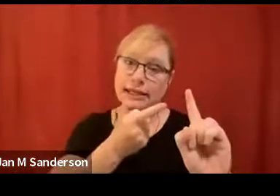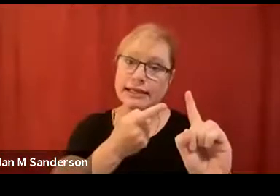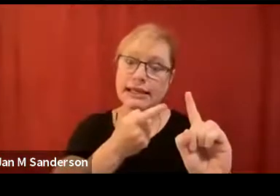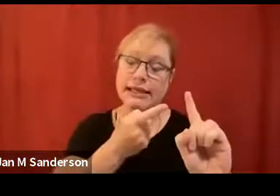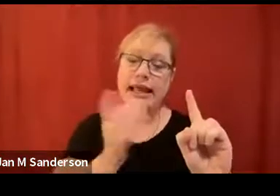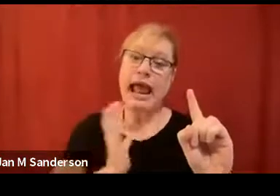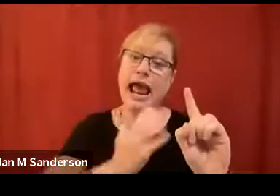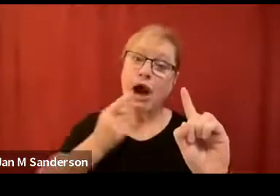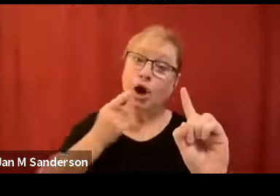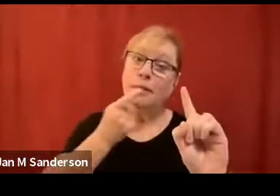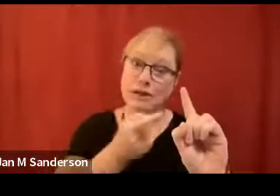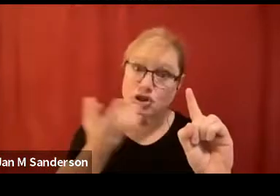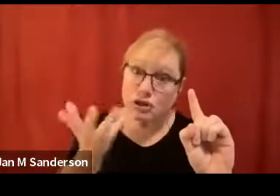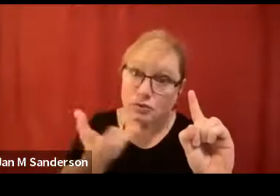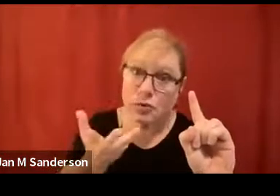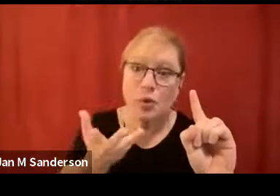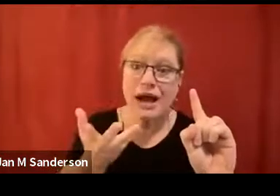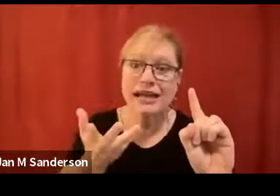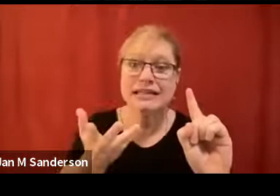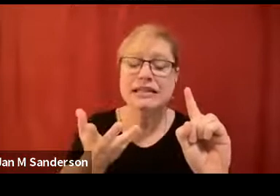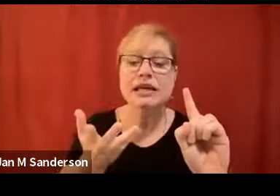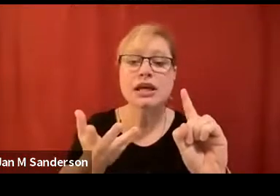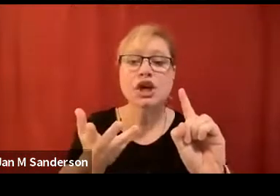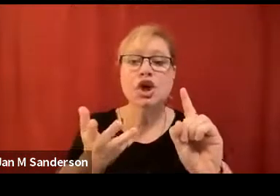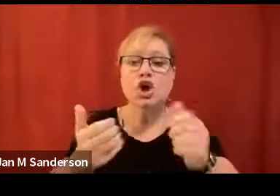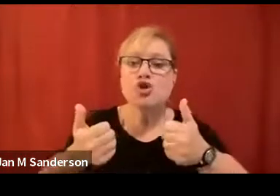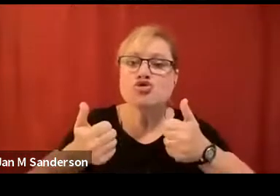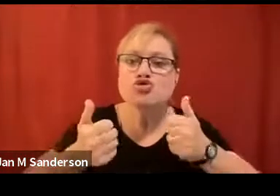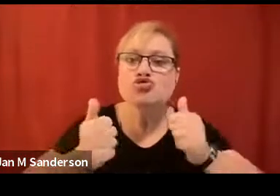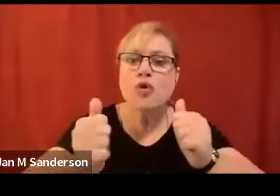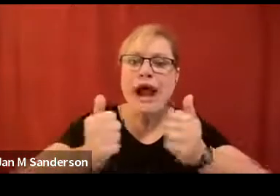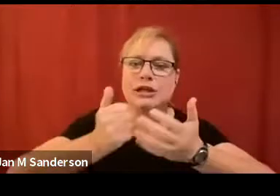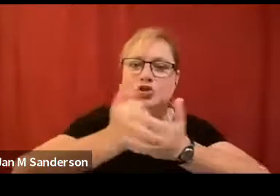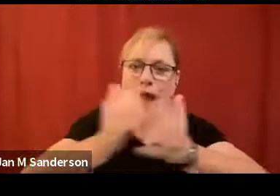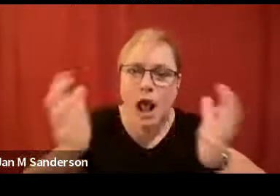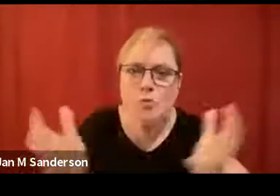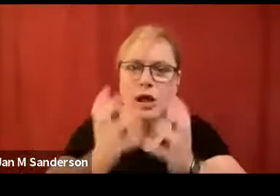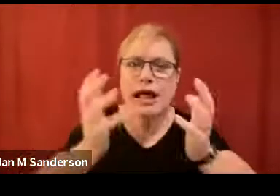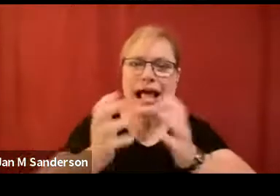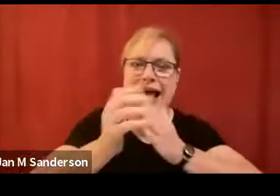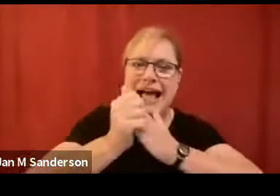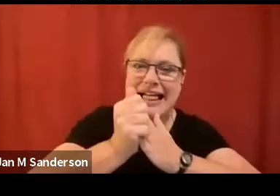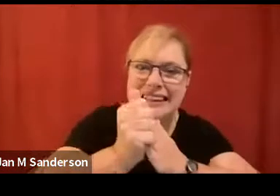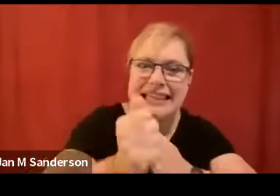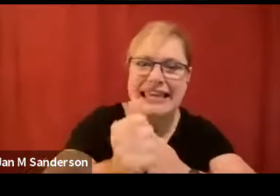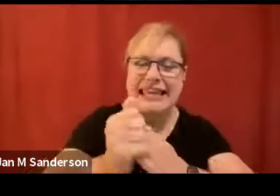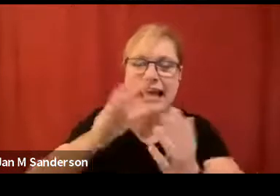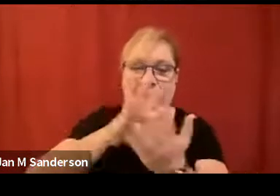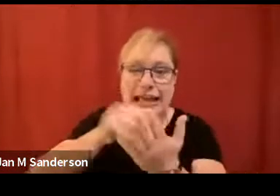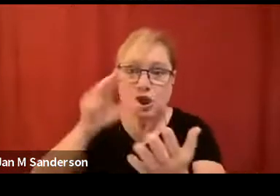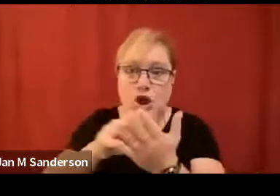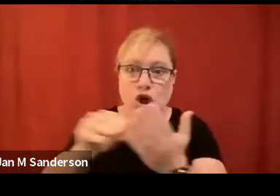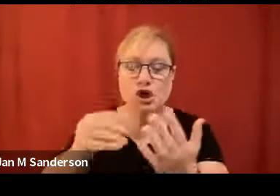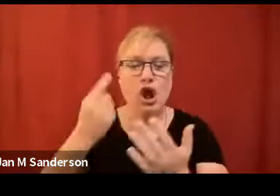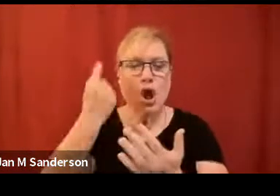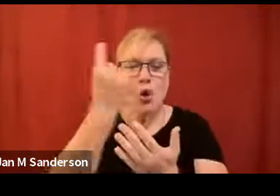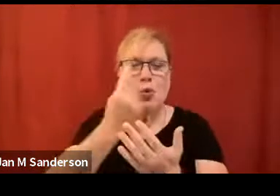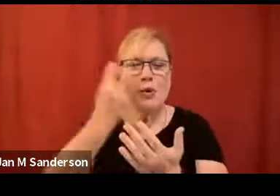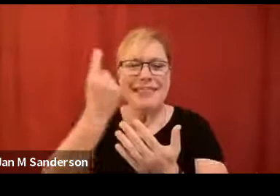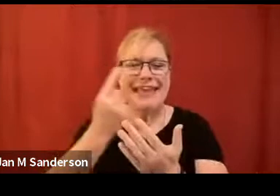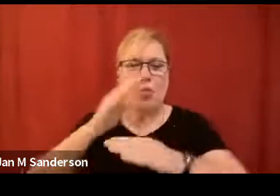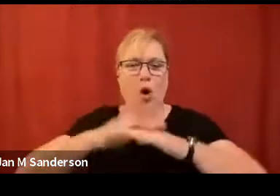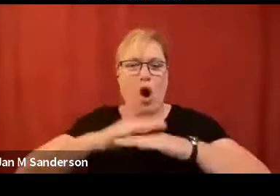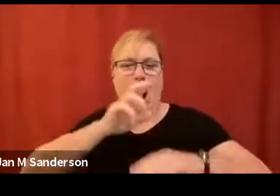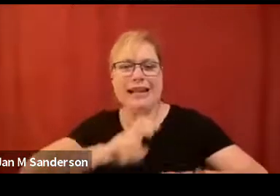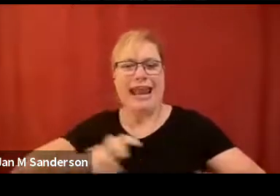our mission is fostering pathways to lead and learn. And so we think that we're just on this journey of creating